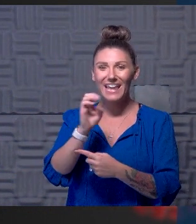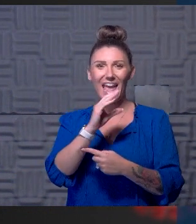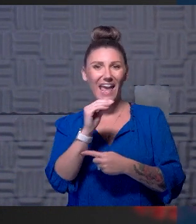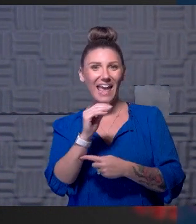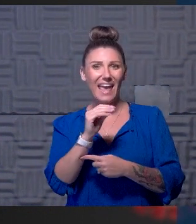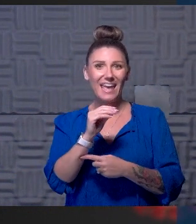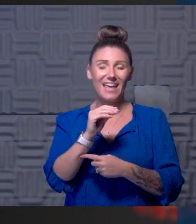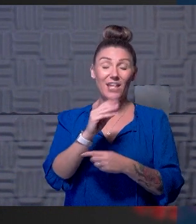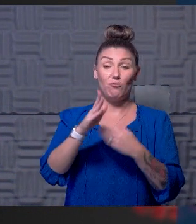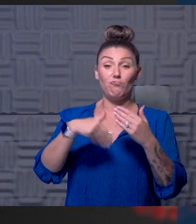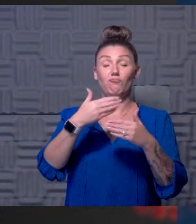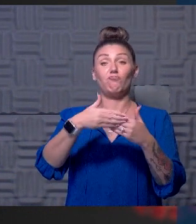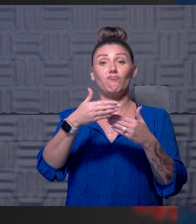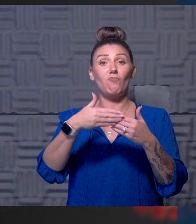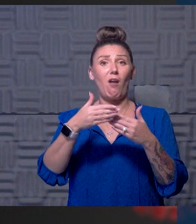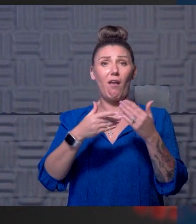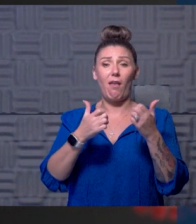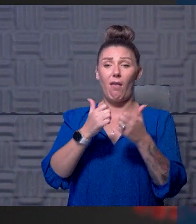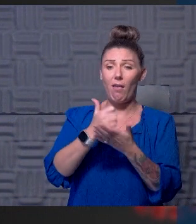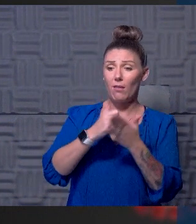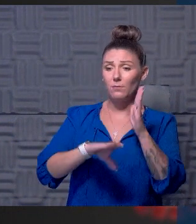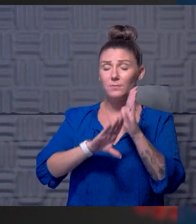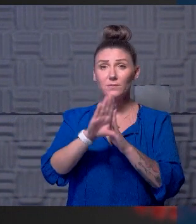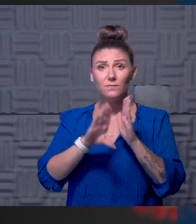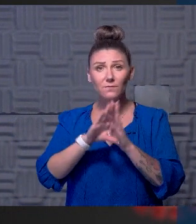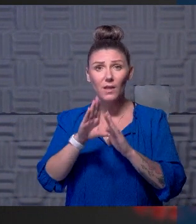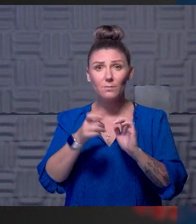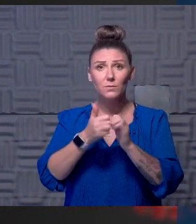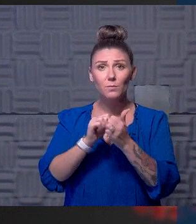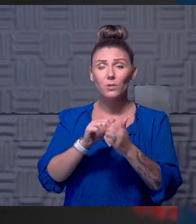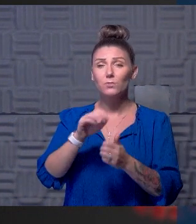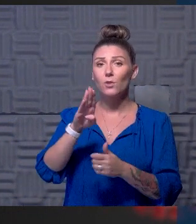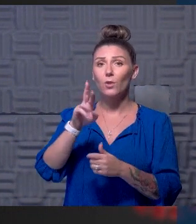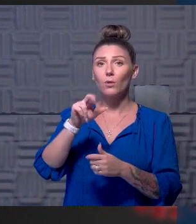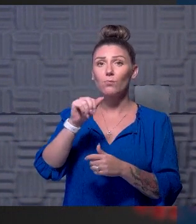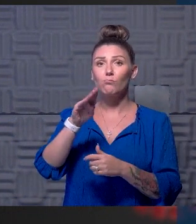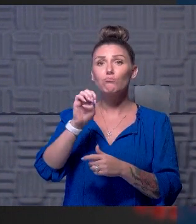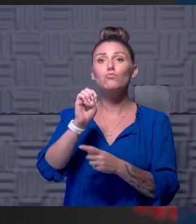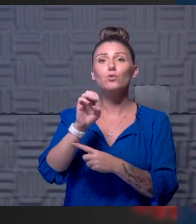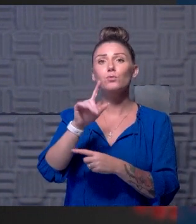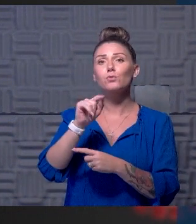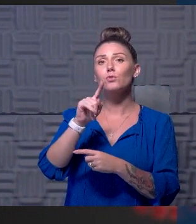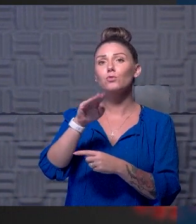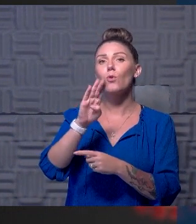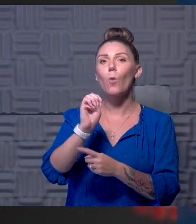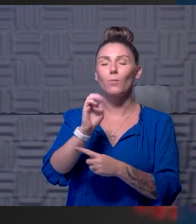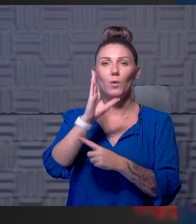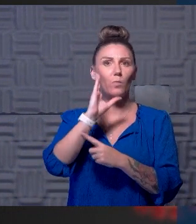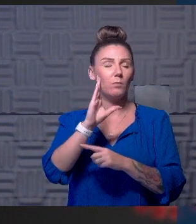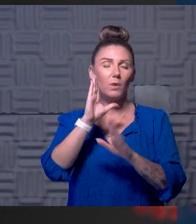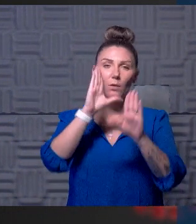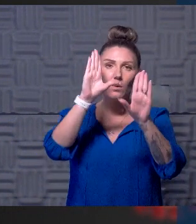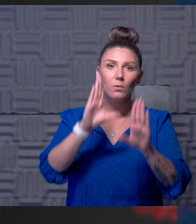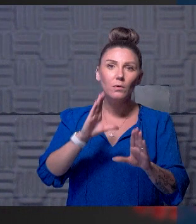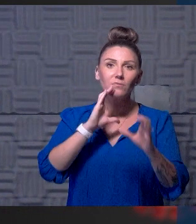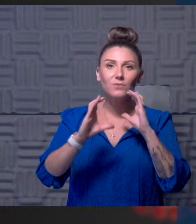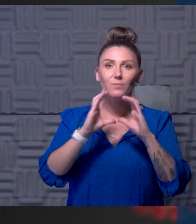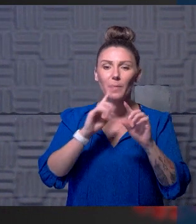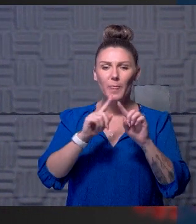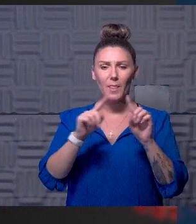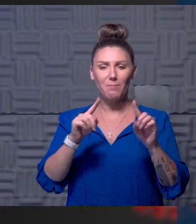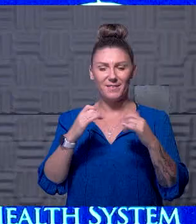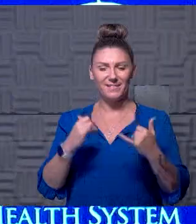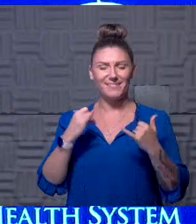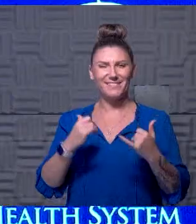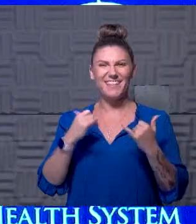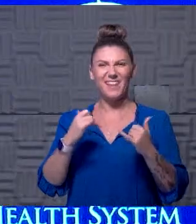develop sports medicine here at KU, Bruce Tobey. That'll be a fascinating conversation. But you know, today's program's got a little different flair